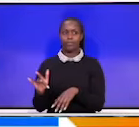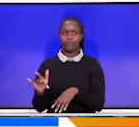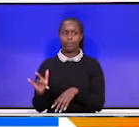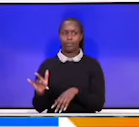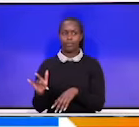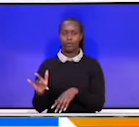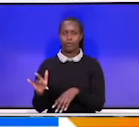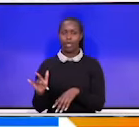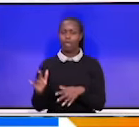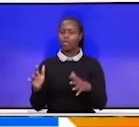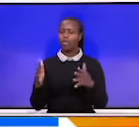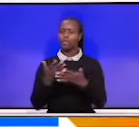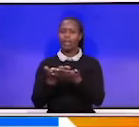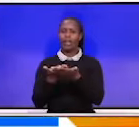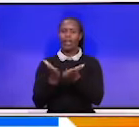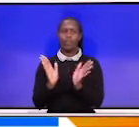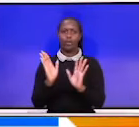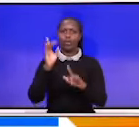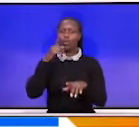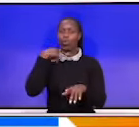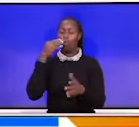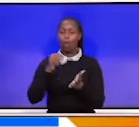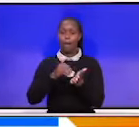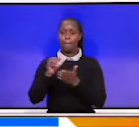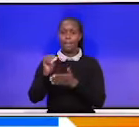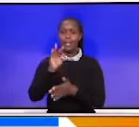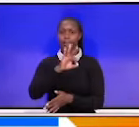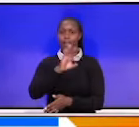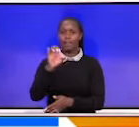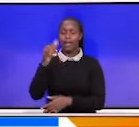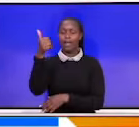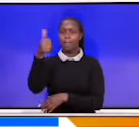To all those affected by the fee balances,